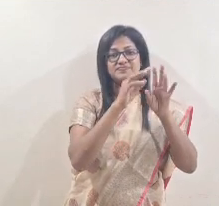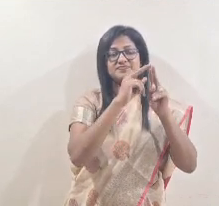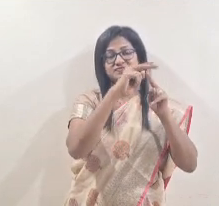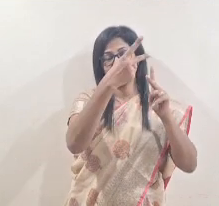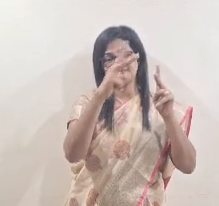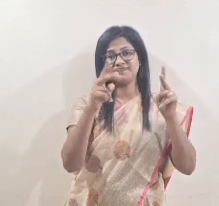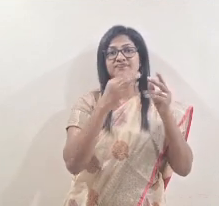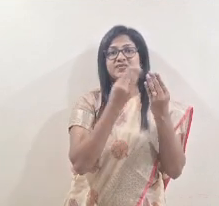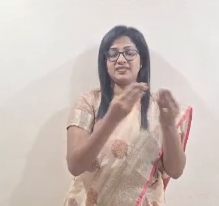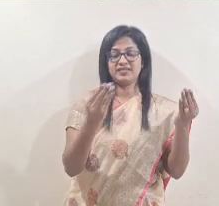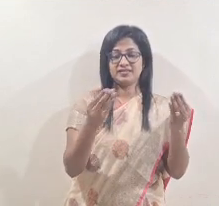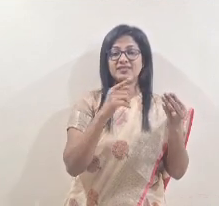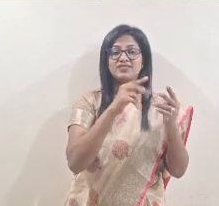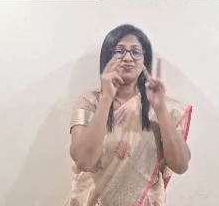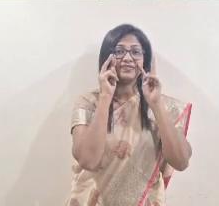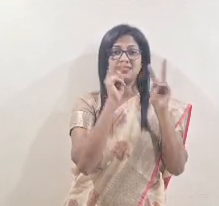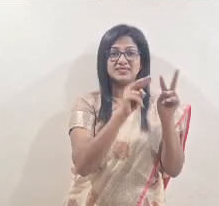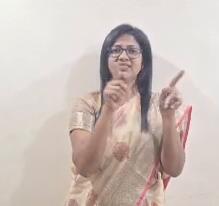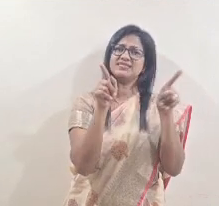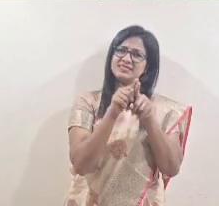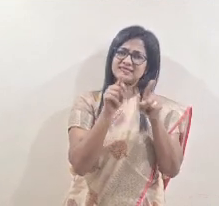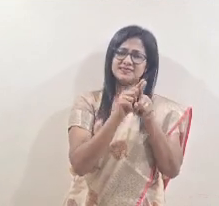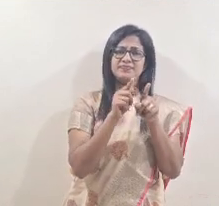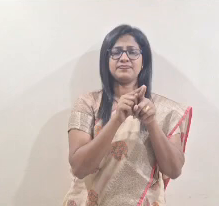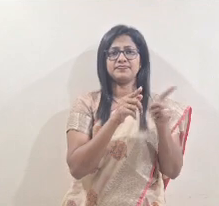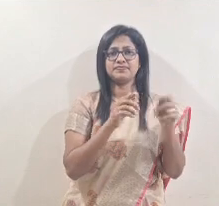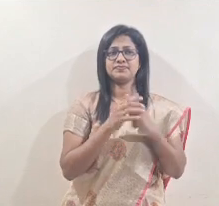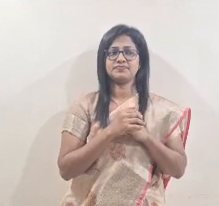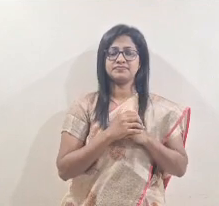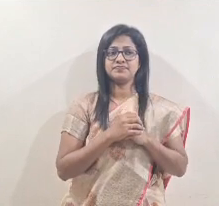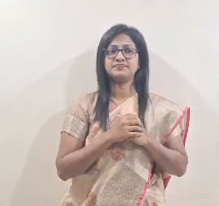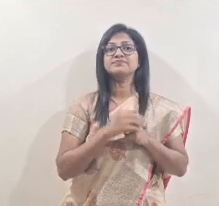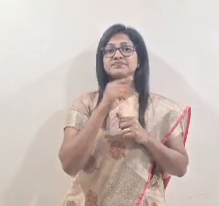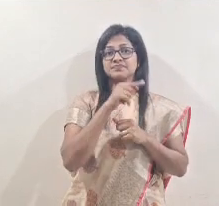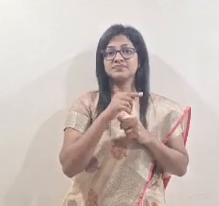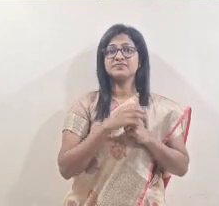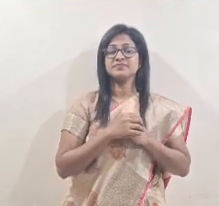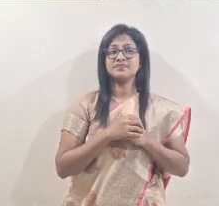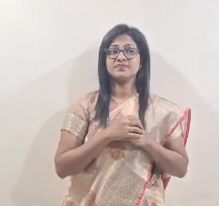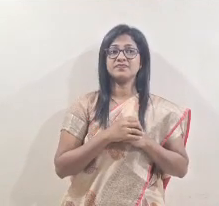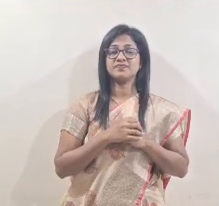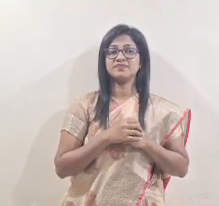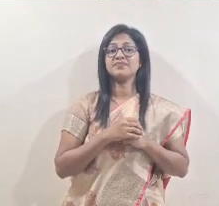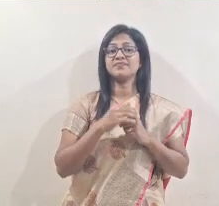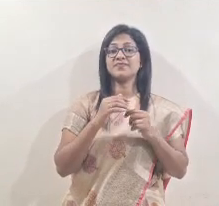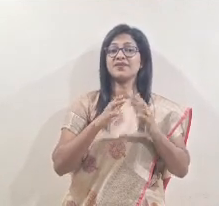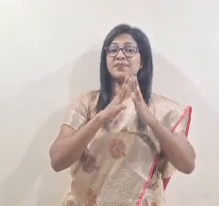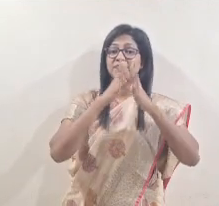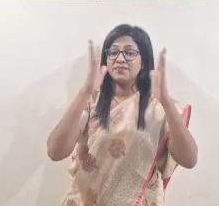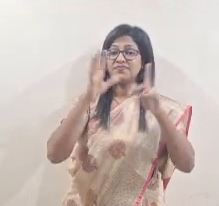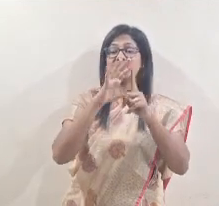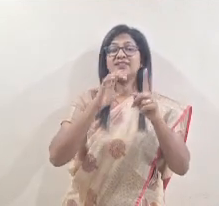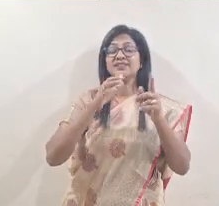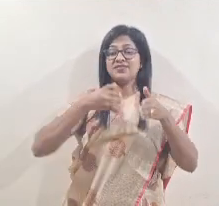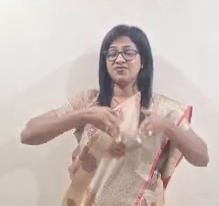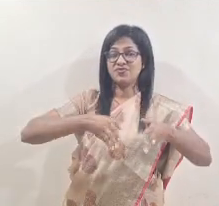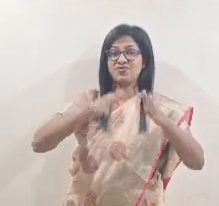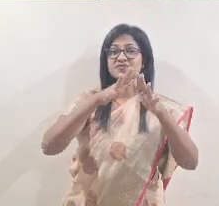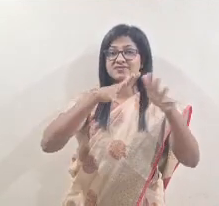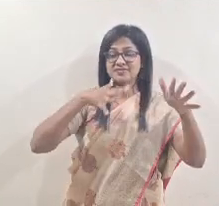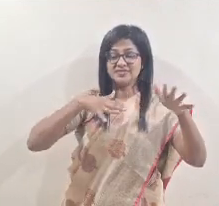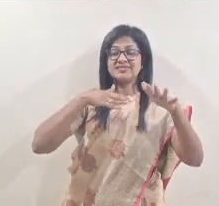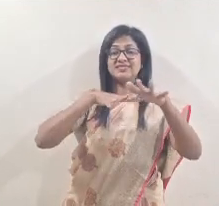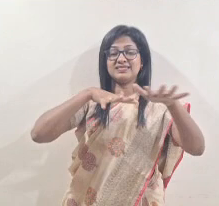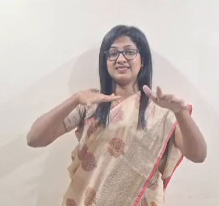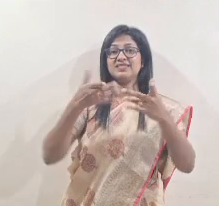sources, and here also you can see the same thing. Since majority of the road density or the congestion network